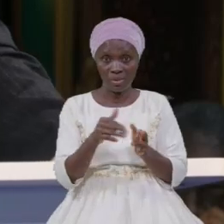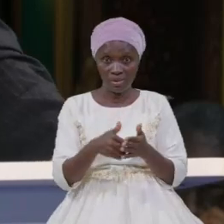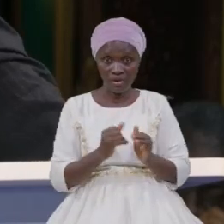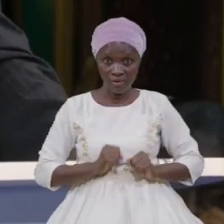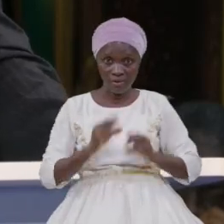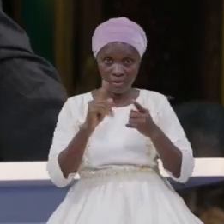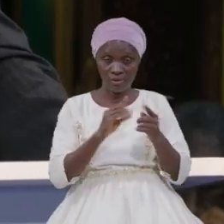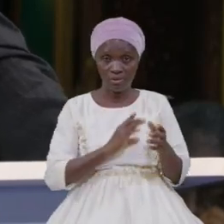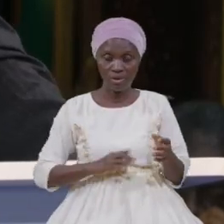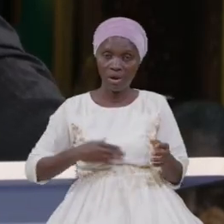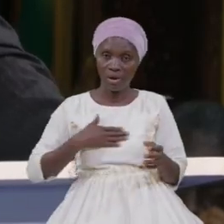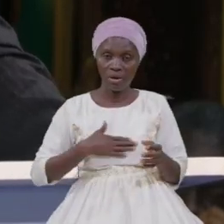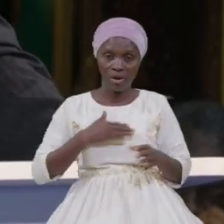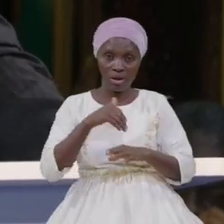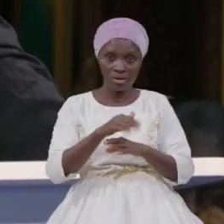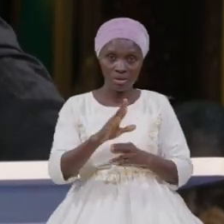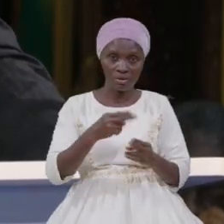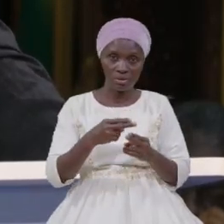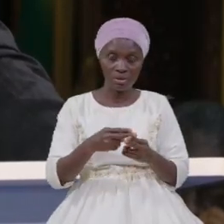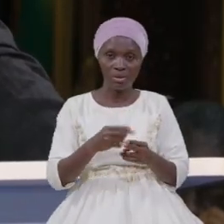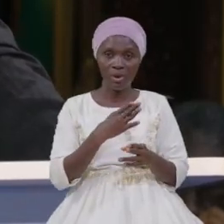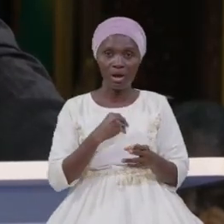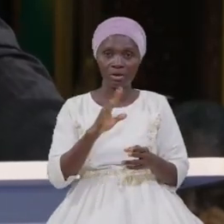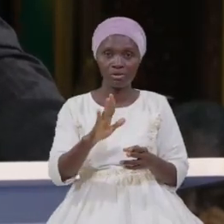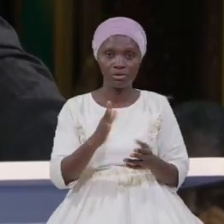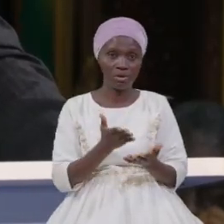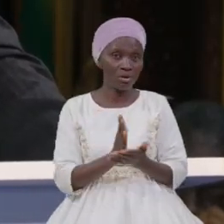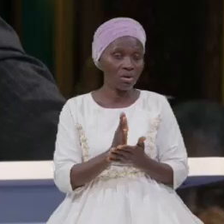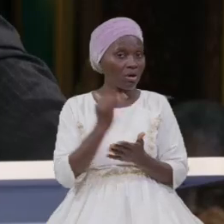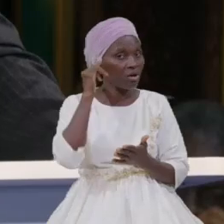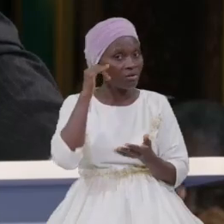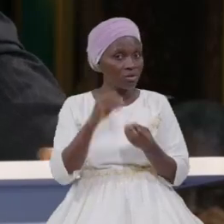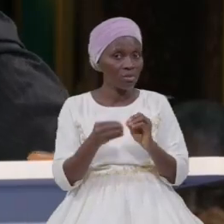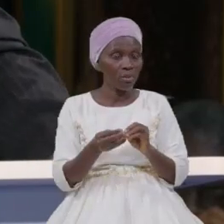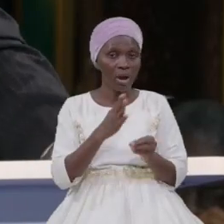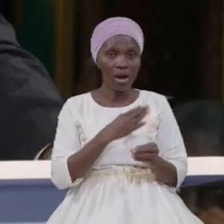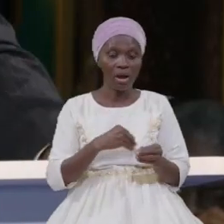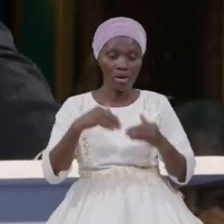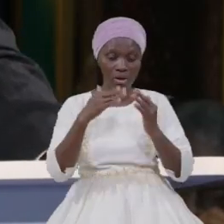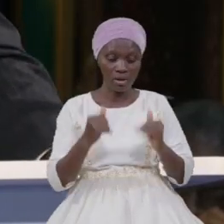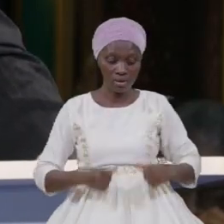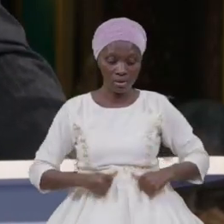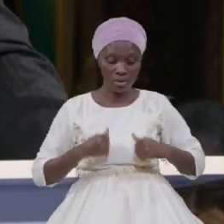name and your correct phone number and location address via